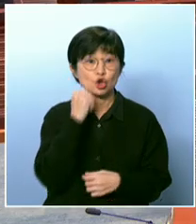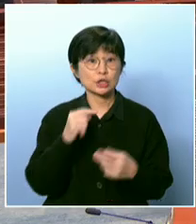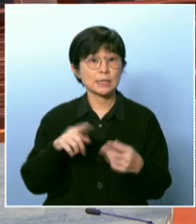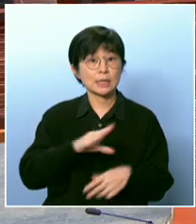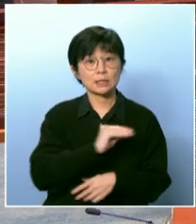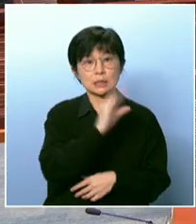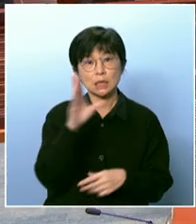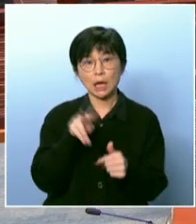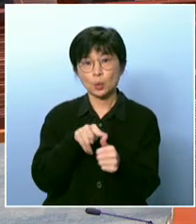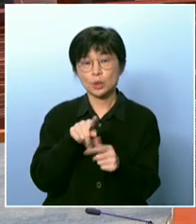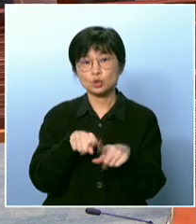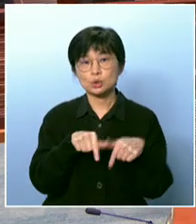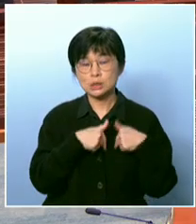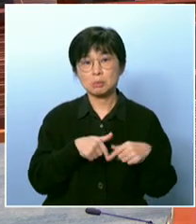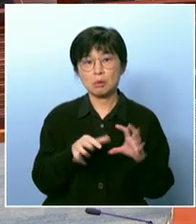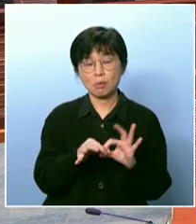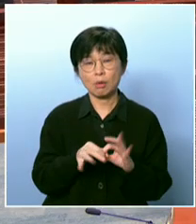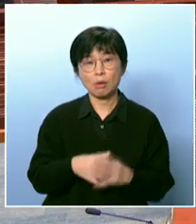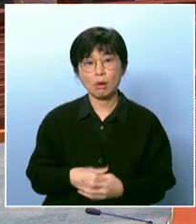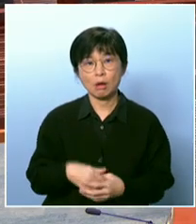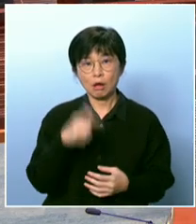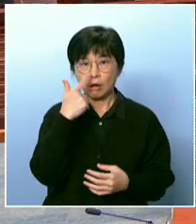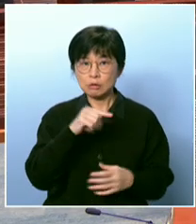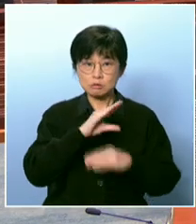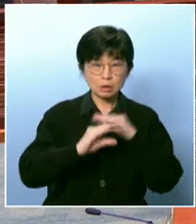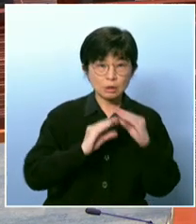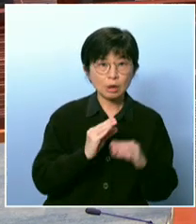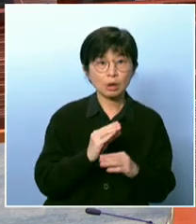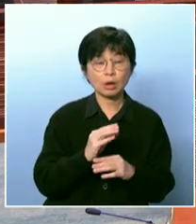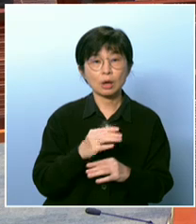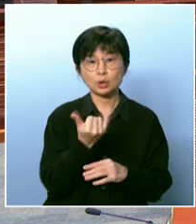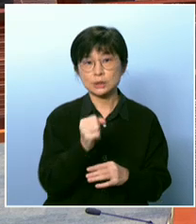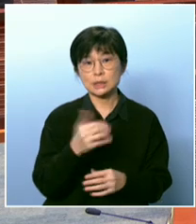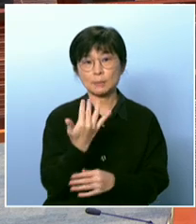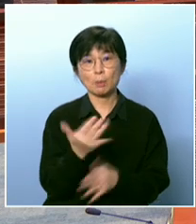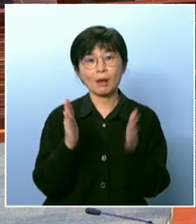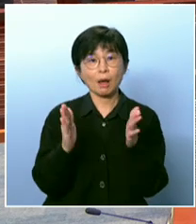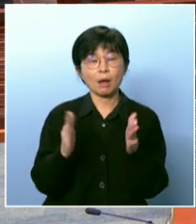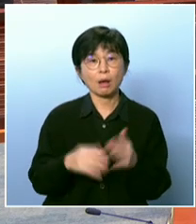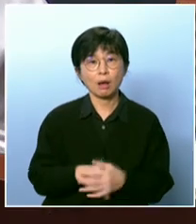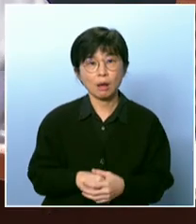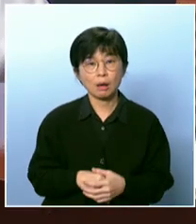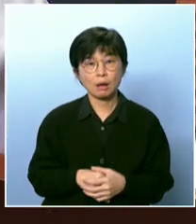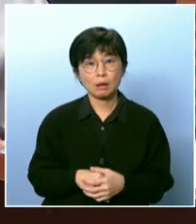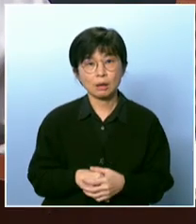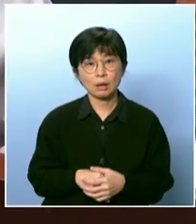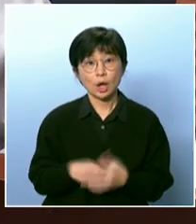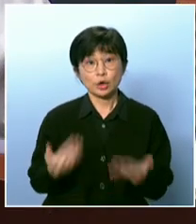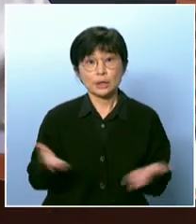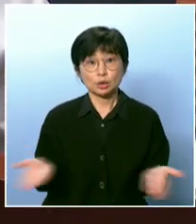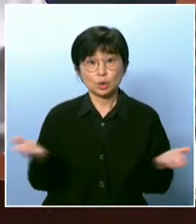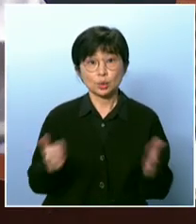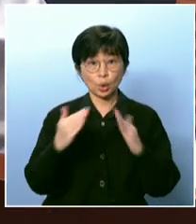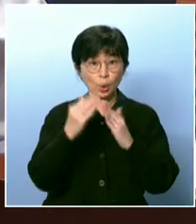you. Miss Jenny Mann. Thank you, Chair. I have 2 questions. For the daycare center for the elderly, it